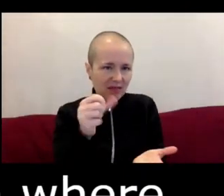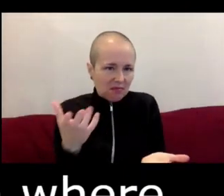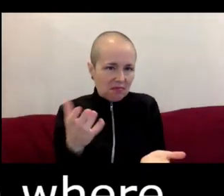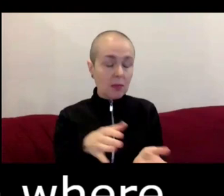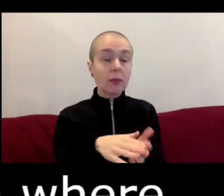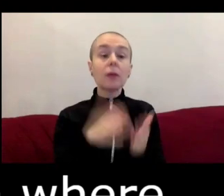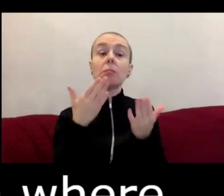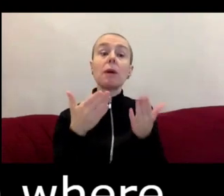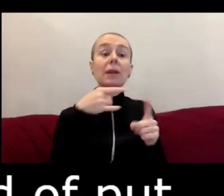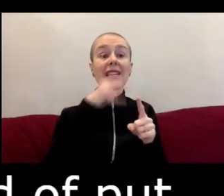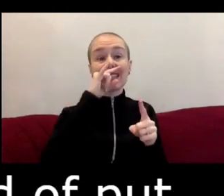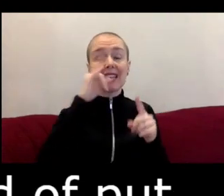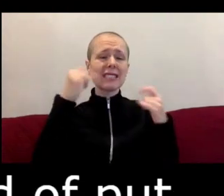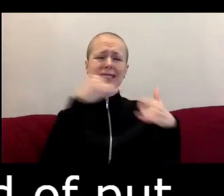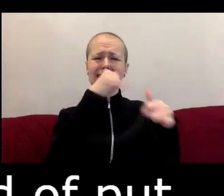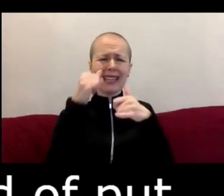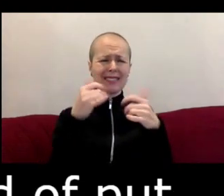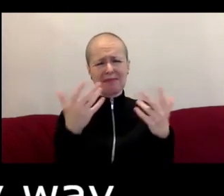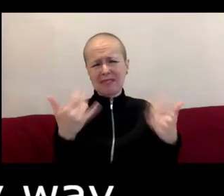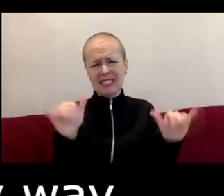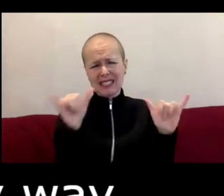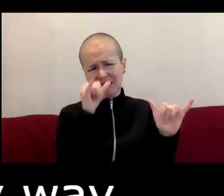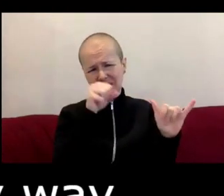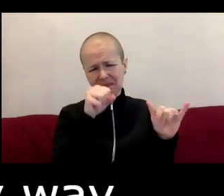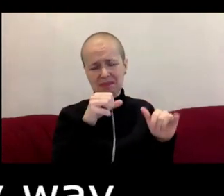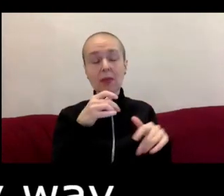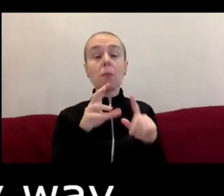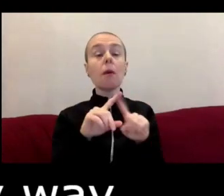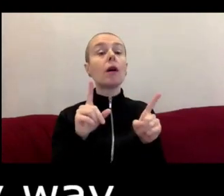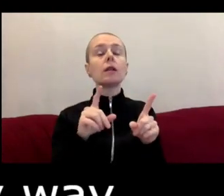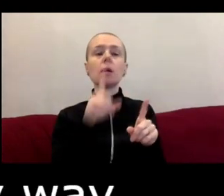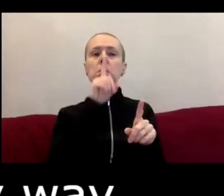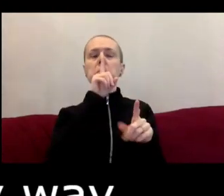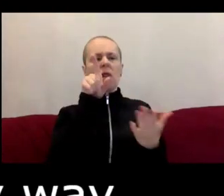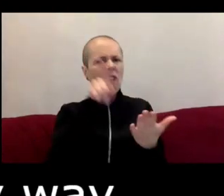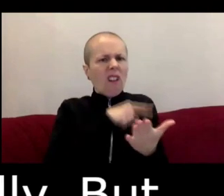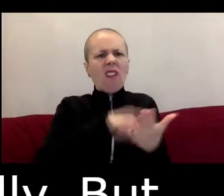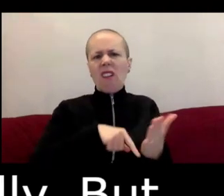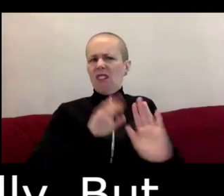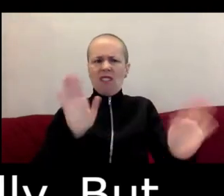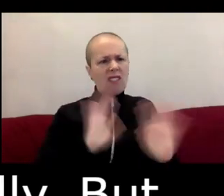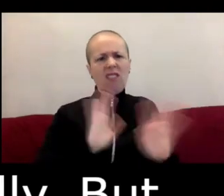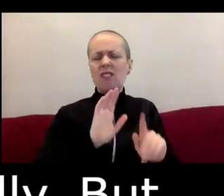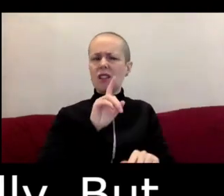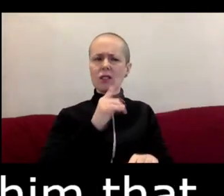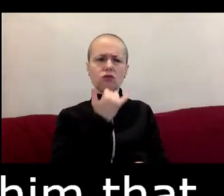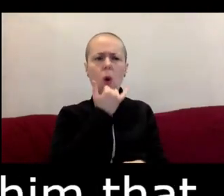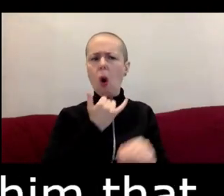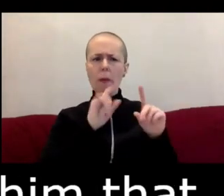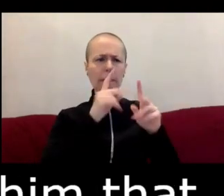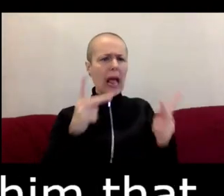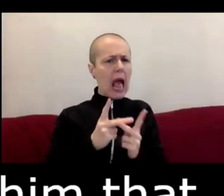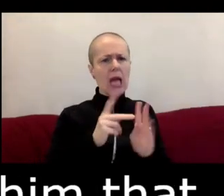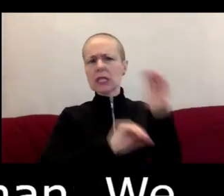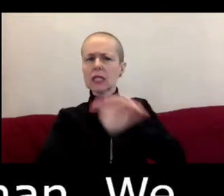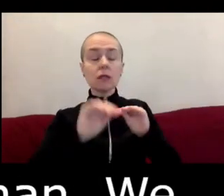might be being silly, but we don't necessarily tell him that it's wrong, it's not a human. We can actually just